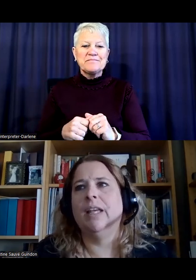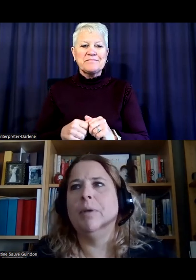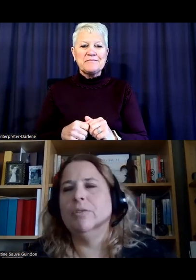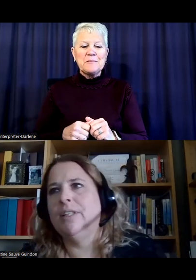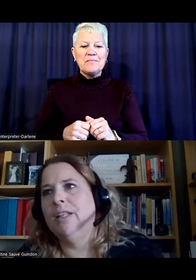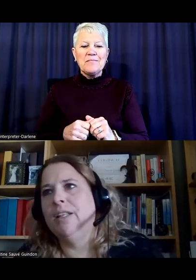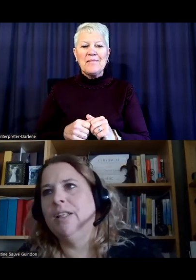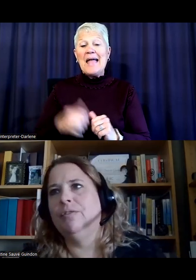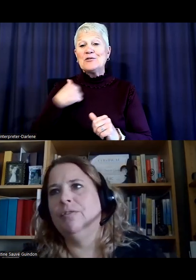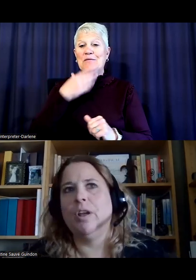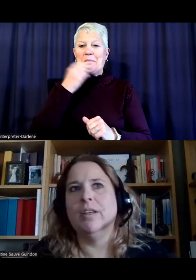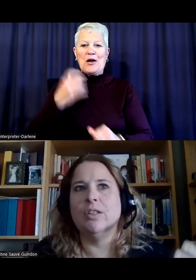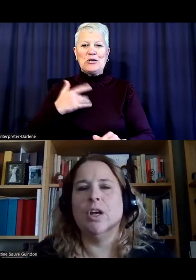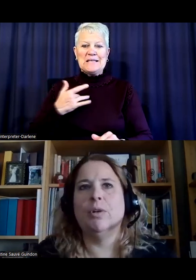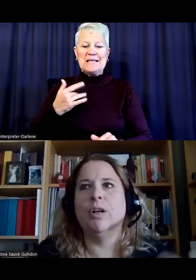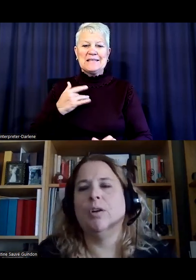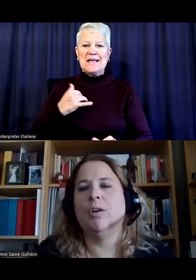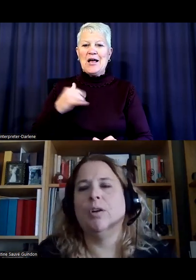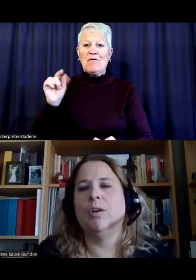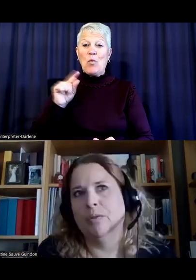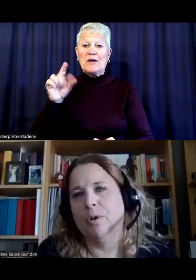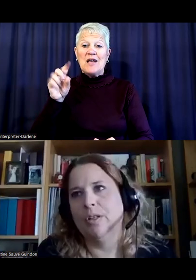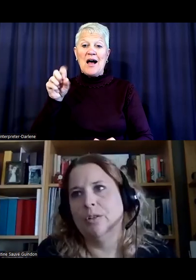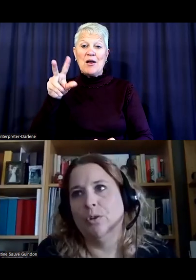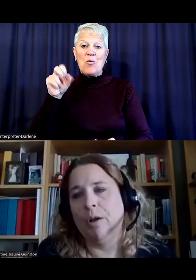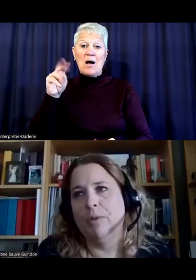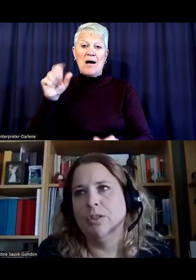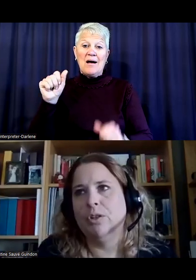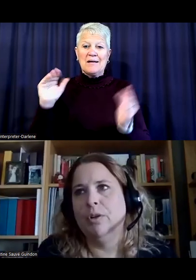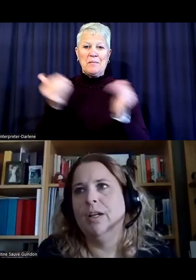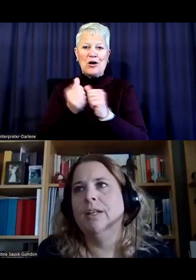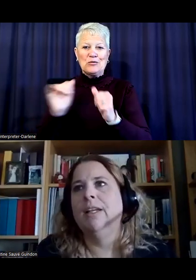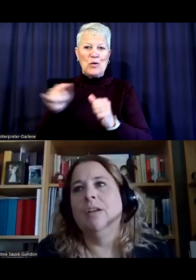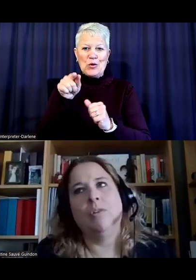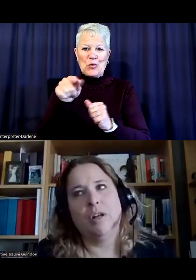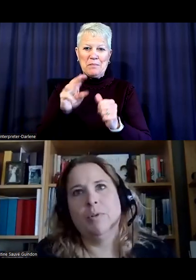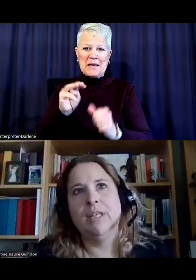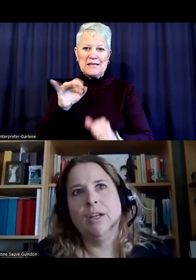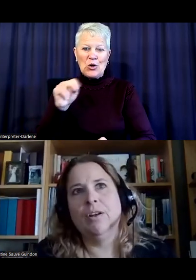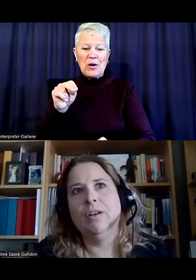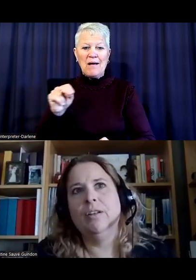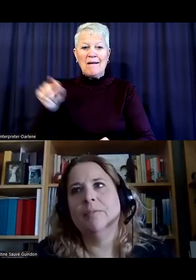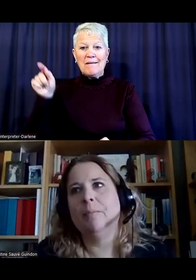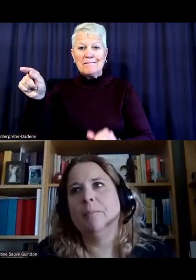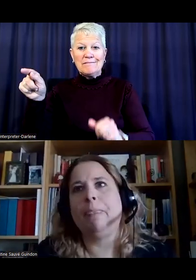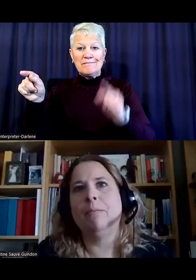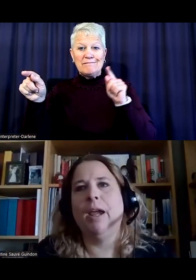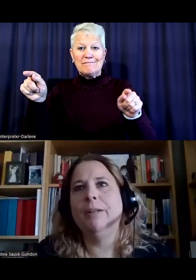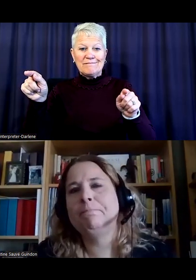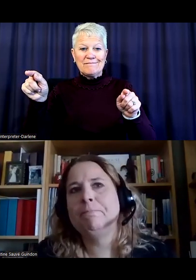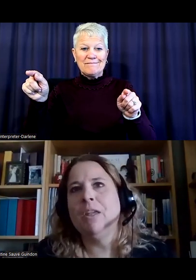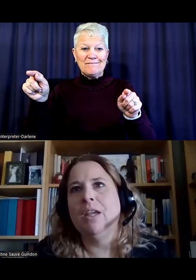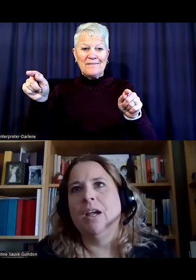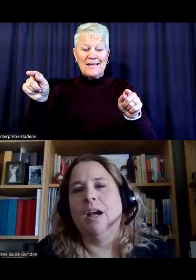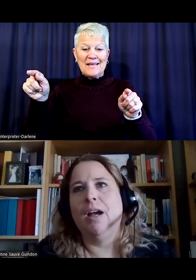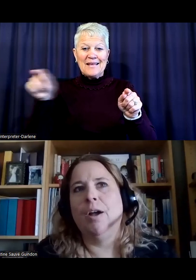To get a better sense of where is Ottawa compared to where is you are in Minnesota. Ottawa's here, right?